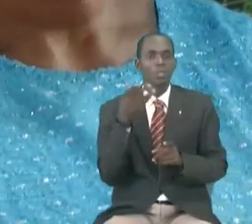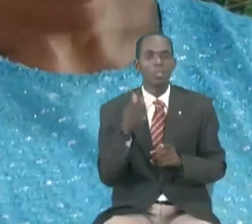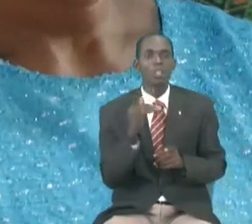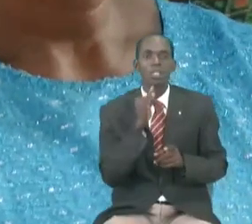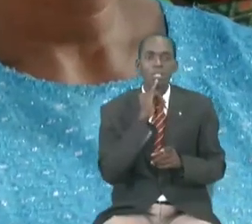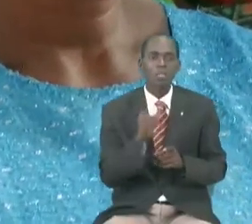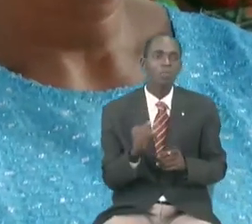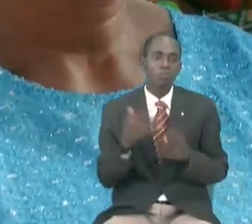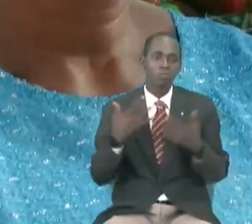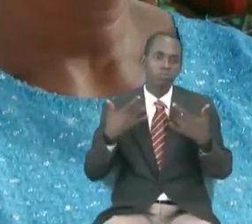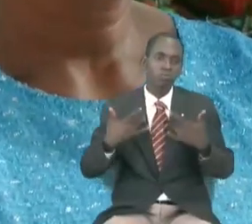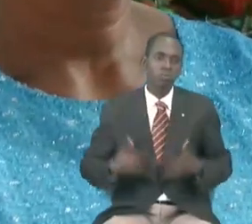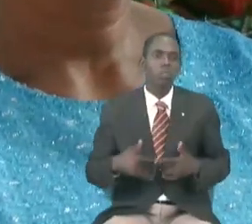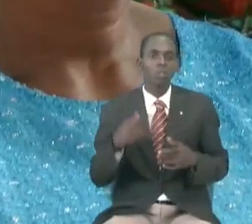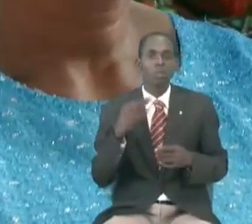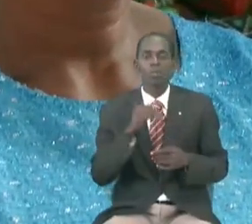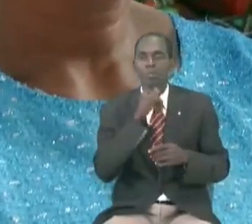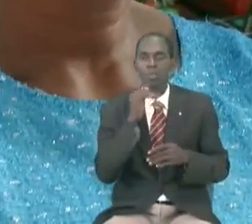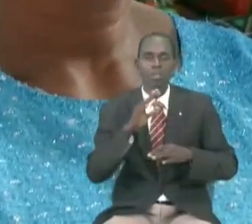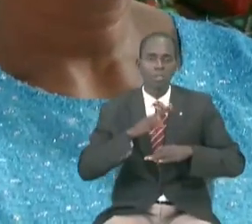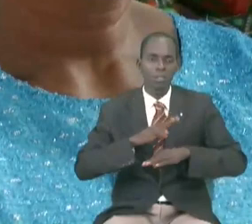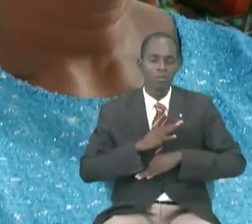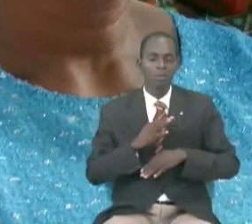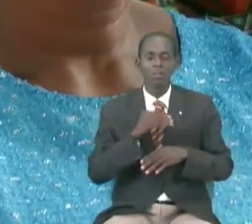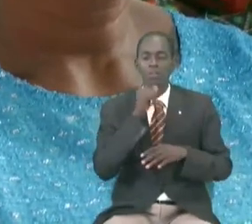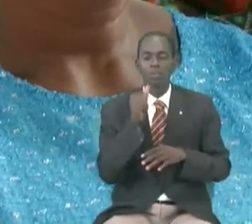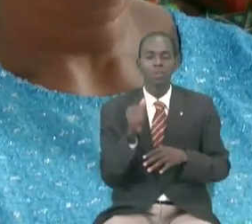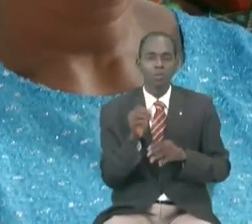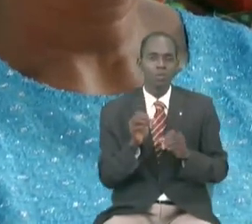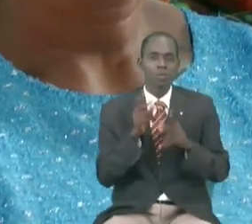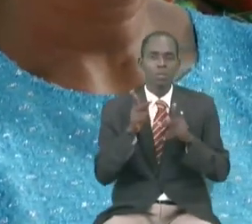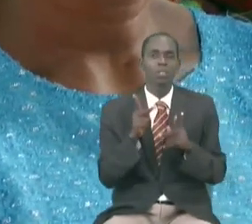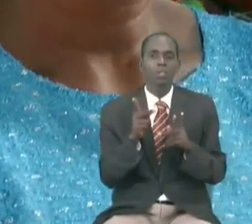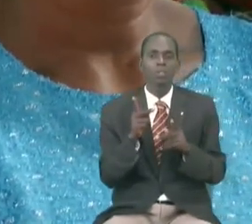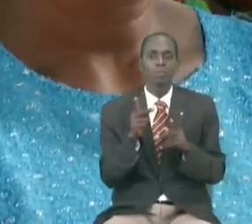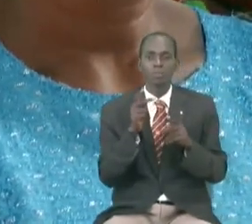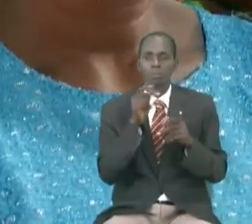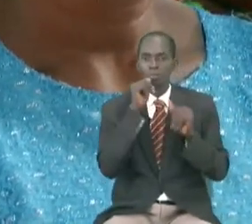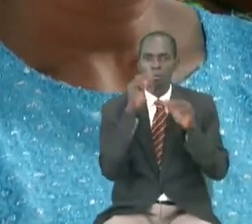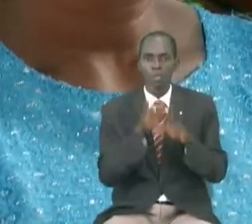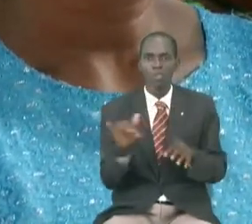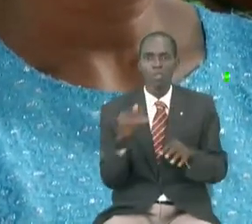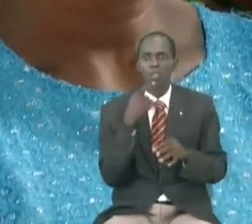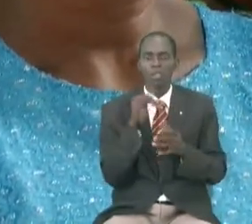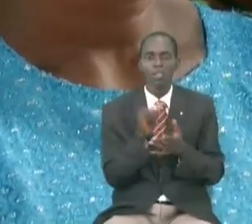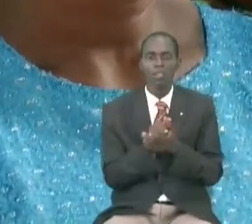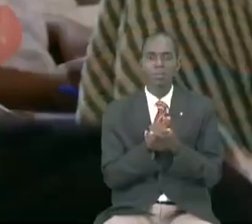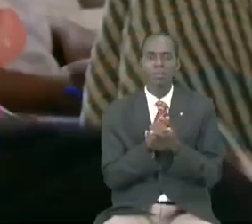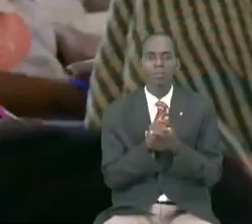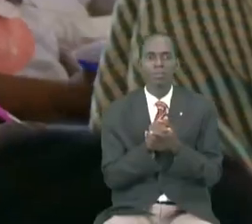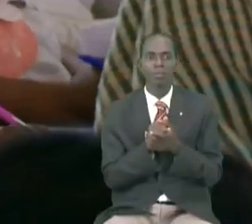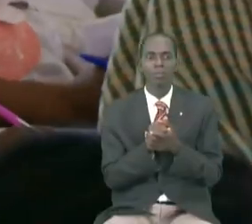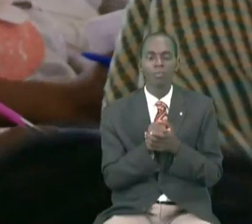prepared a worm when the morning arose the next day, and it smote the god that